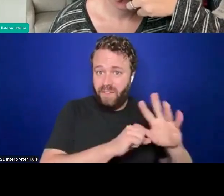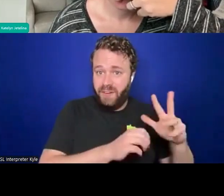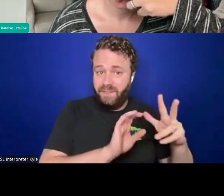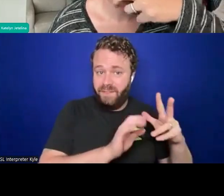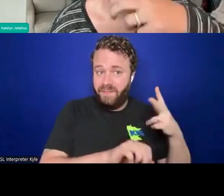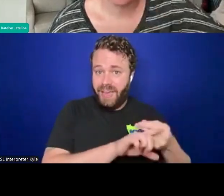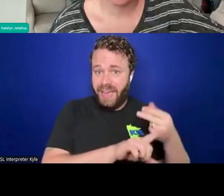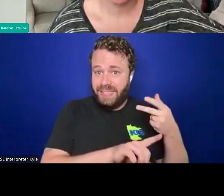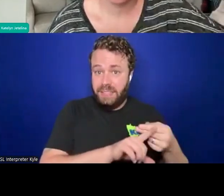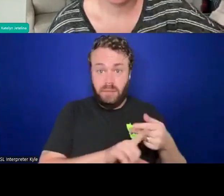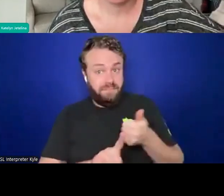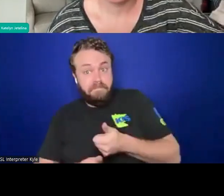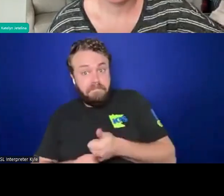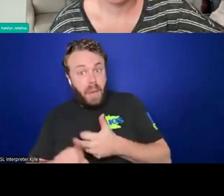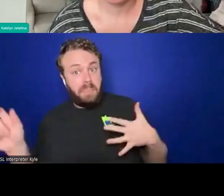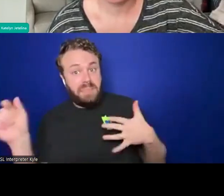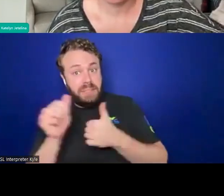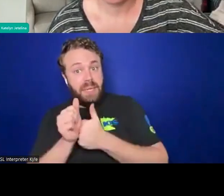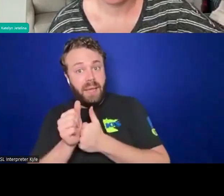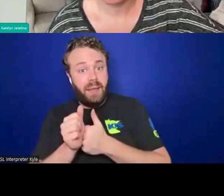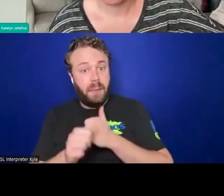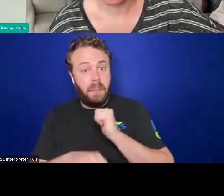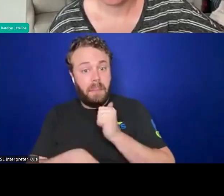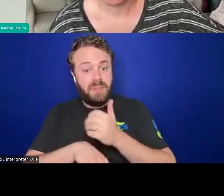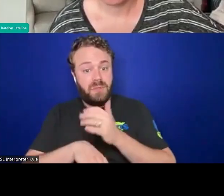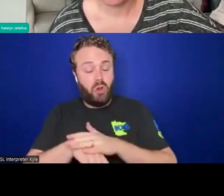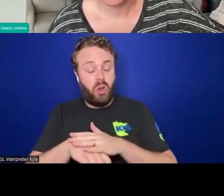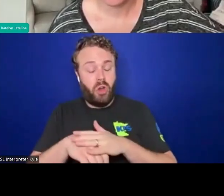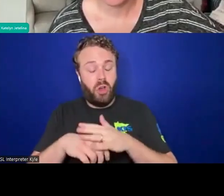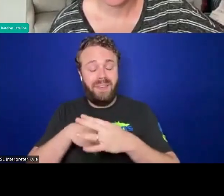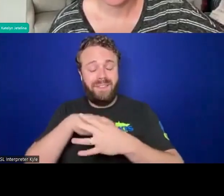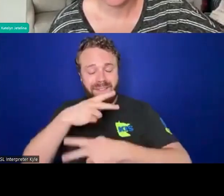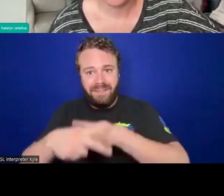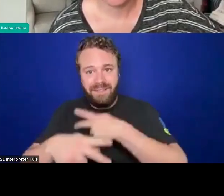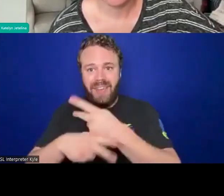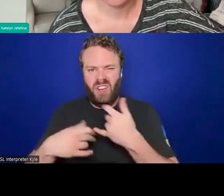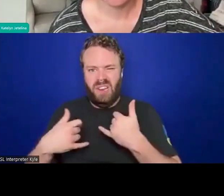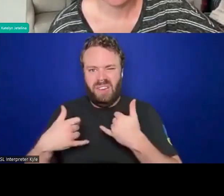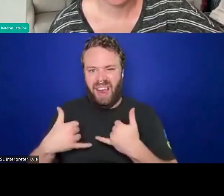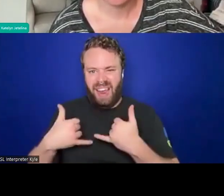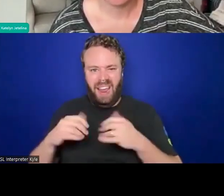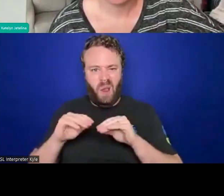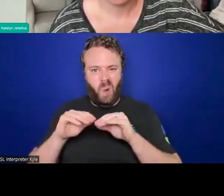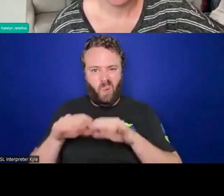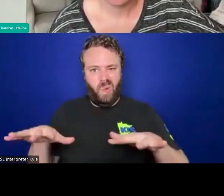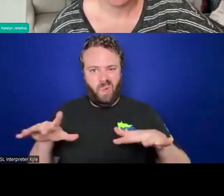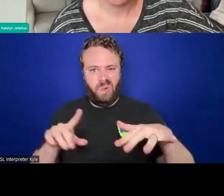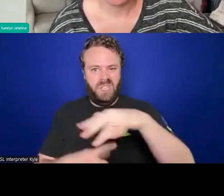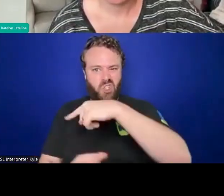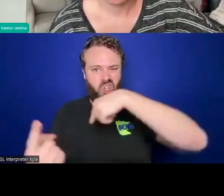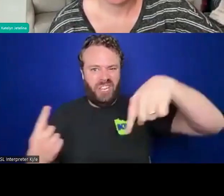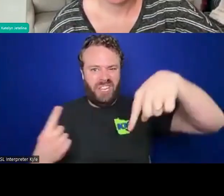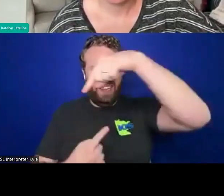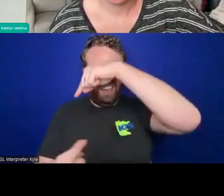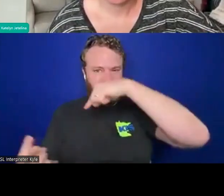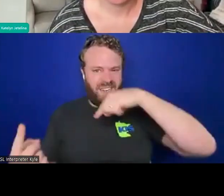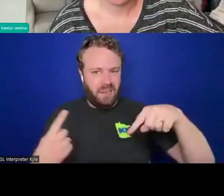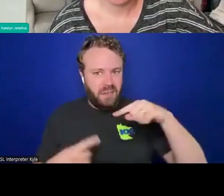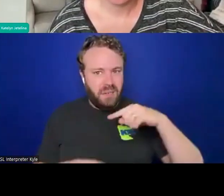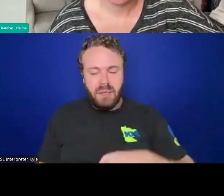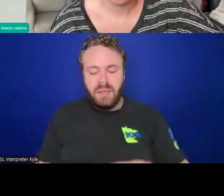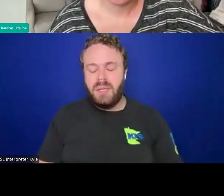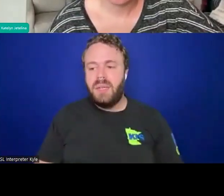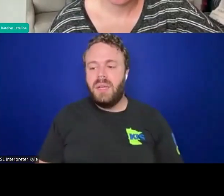updated based on the variants of COVID-19 that have been circulating more